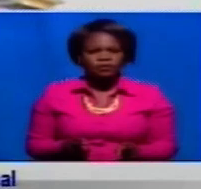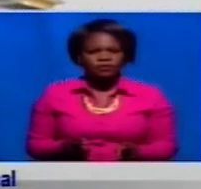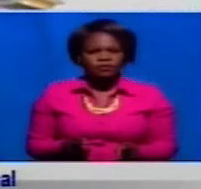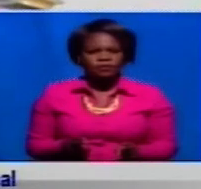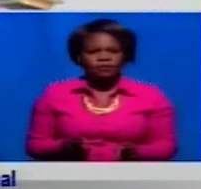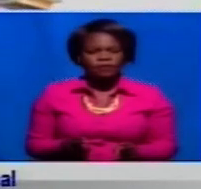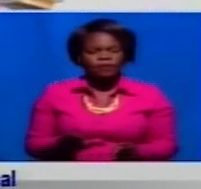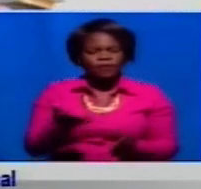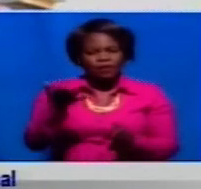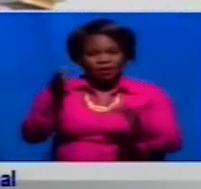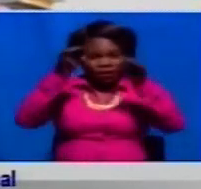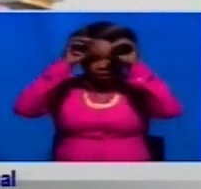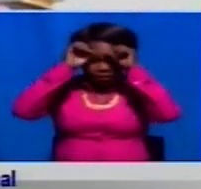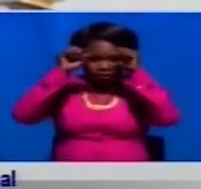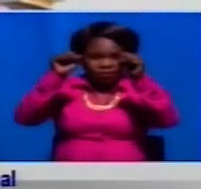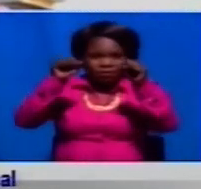Your Excellency,